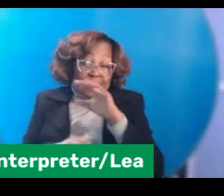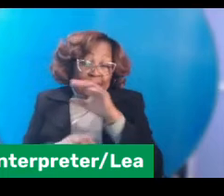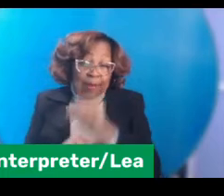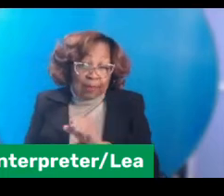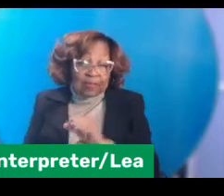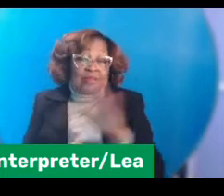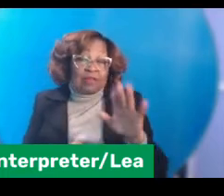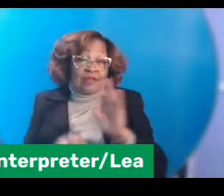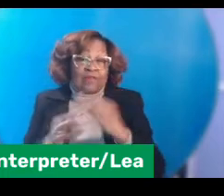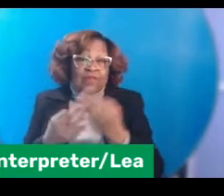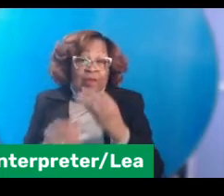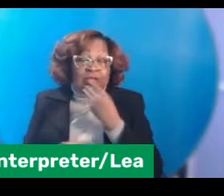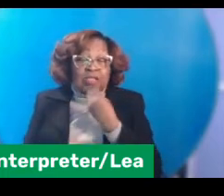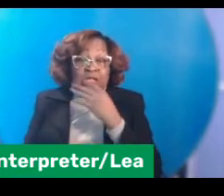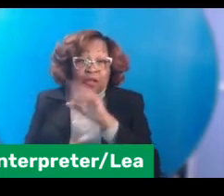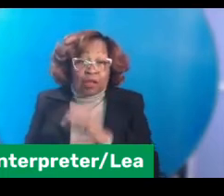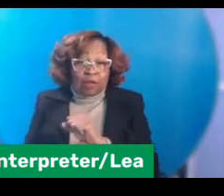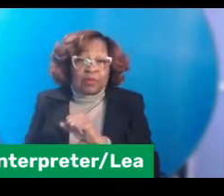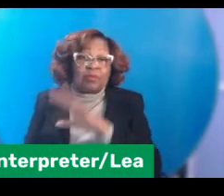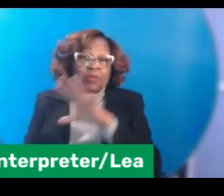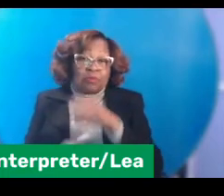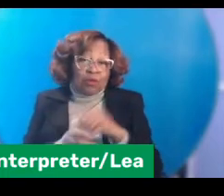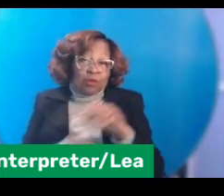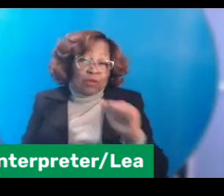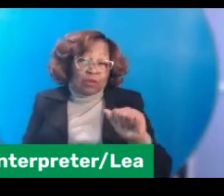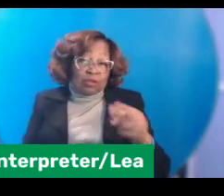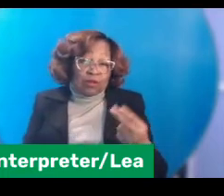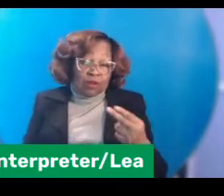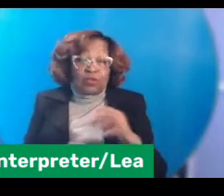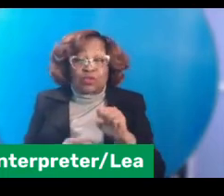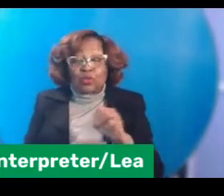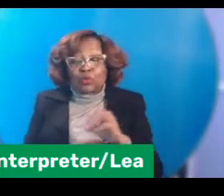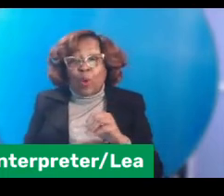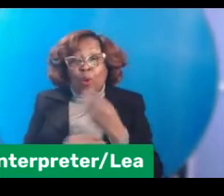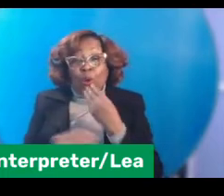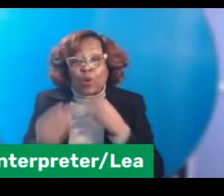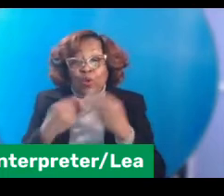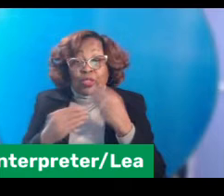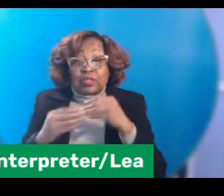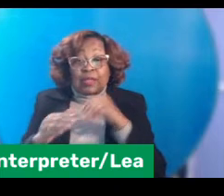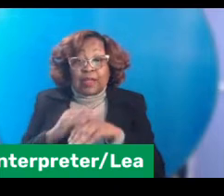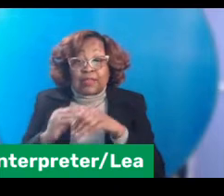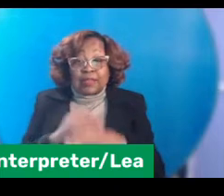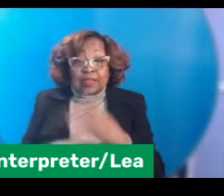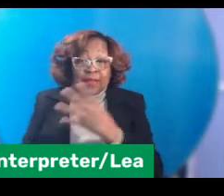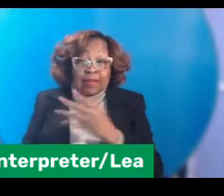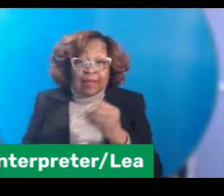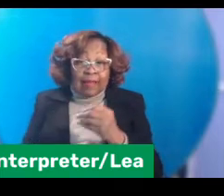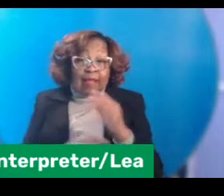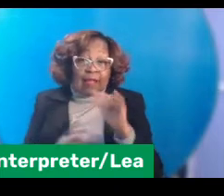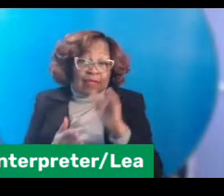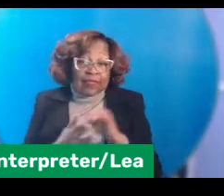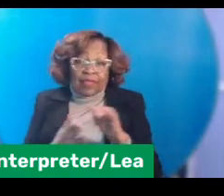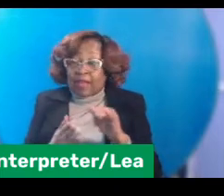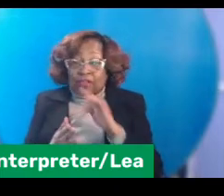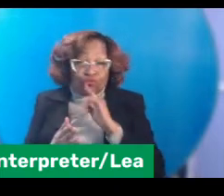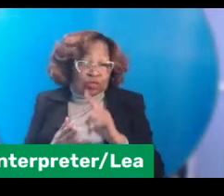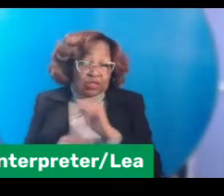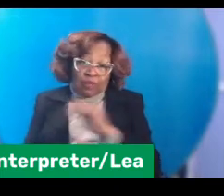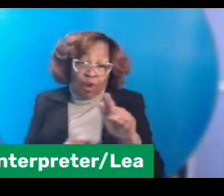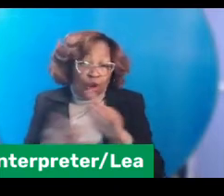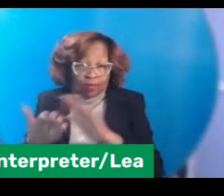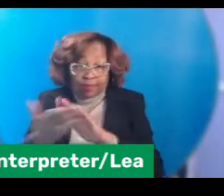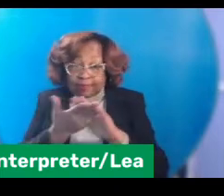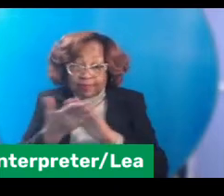eating habits from being a part of Austin Harvest. So grocery access and culinary entrepreneurship we've all complemented each